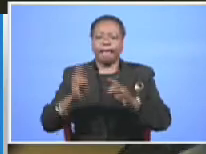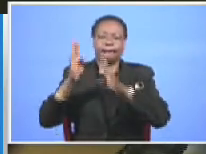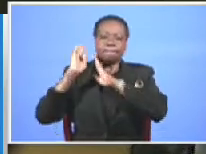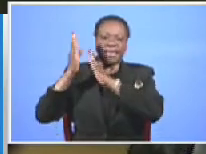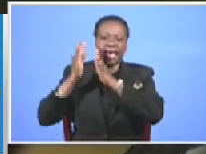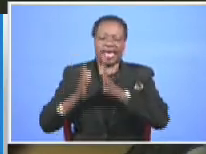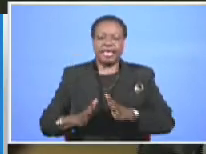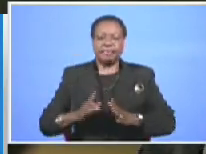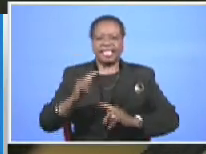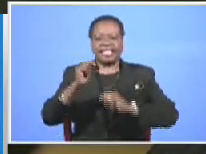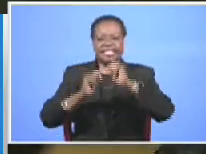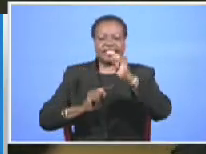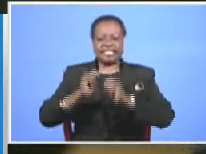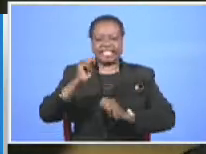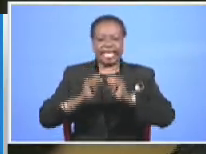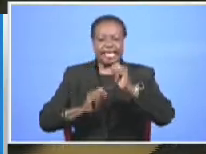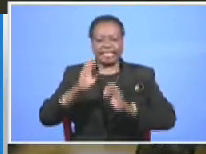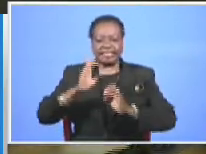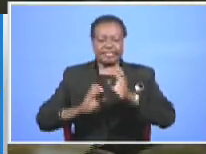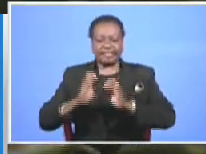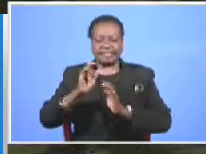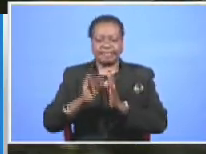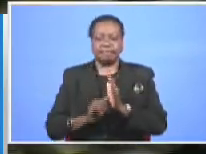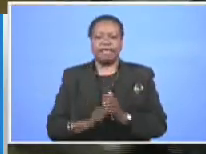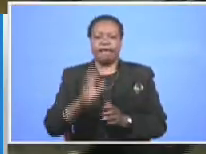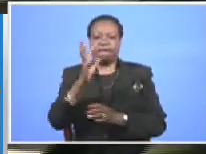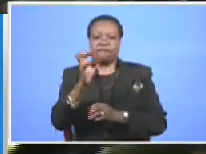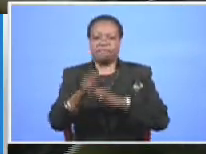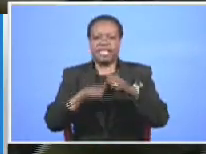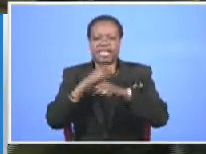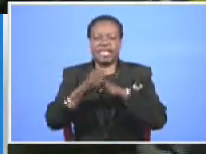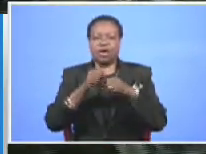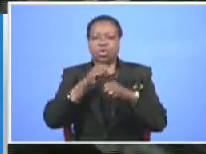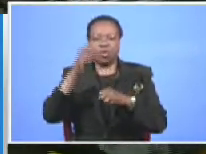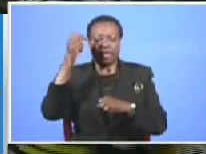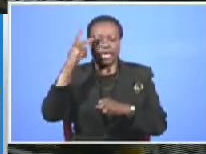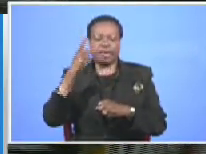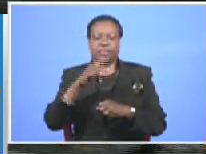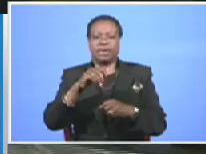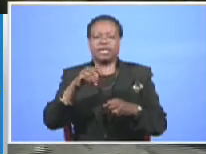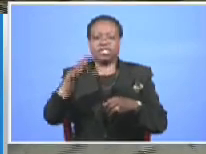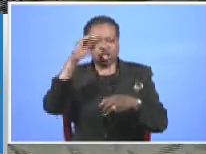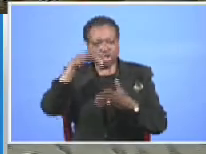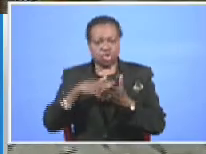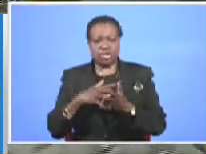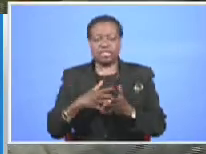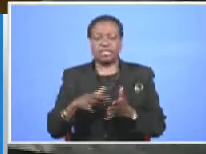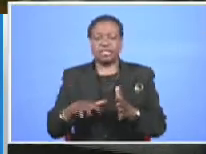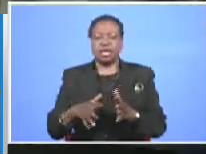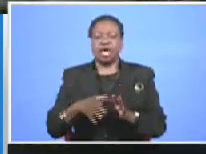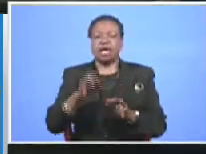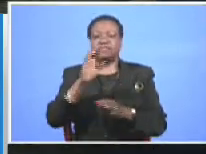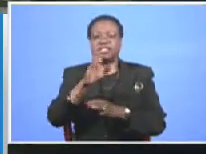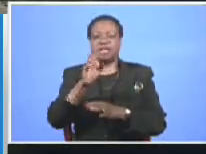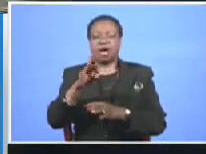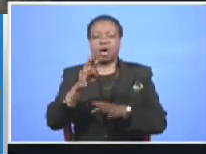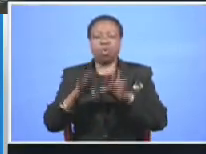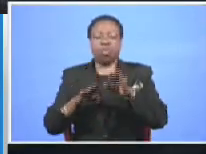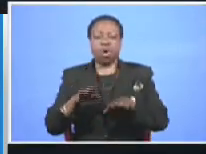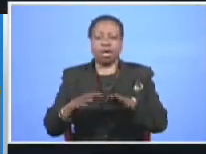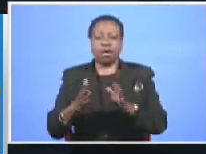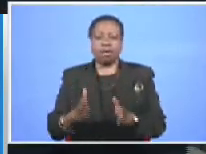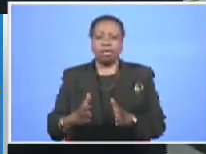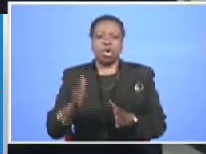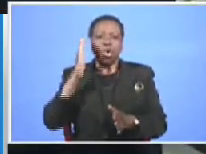Here's Jonathan Benson with the report. 15-year-old 10th grade student at the C.L. Walker Senior High School, Felix Neely, will become the